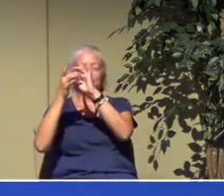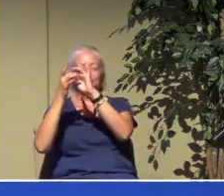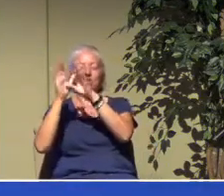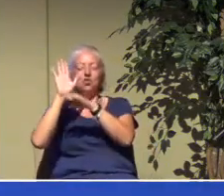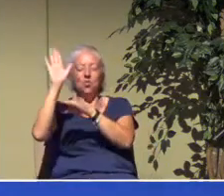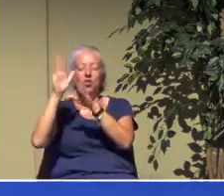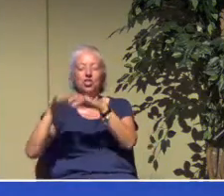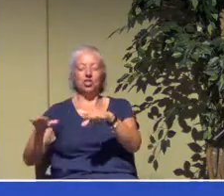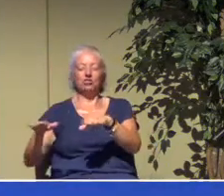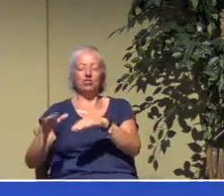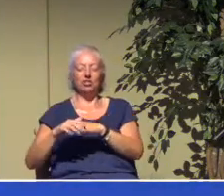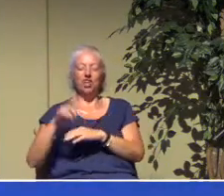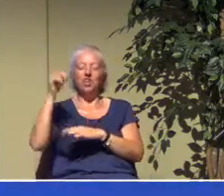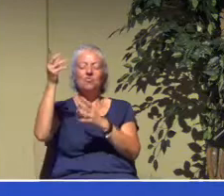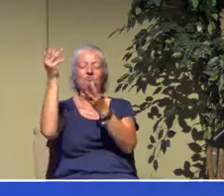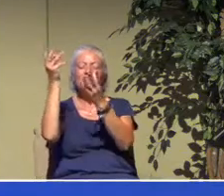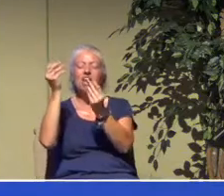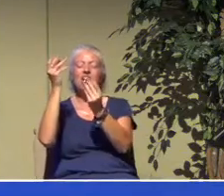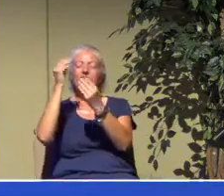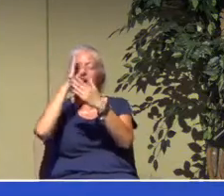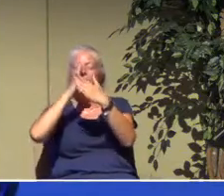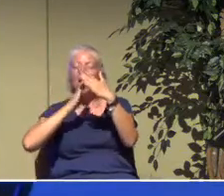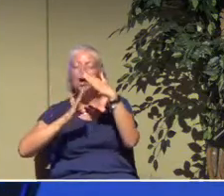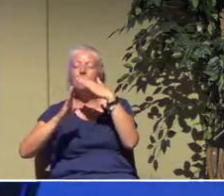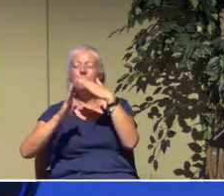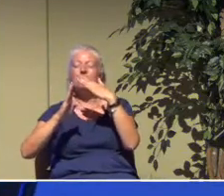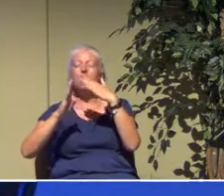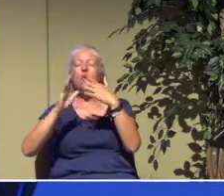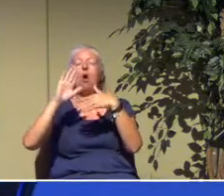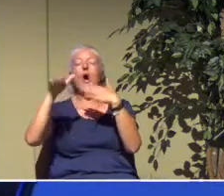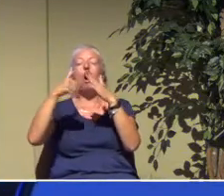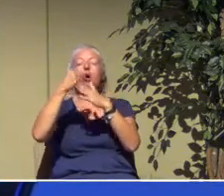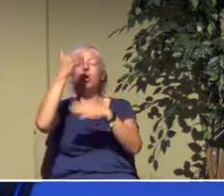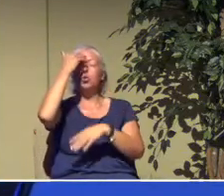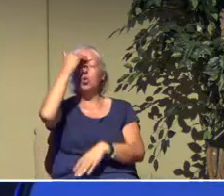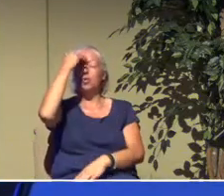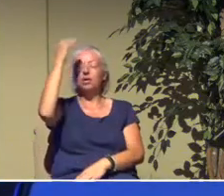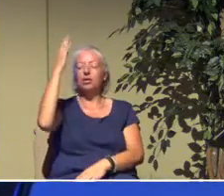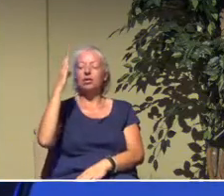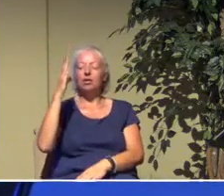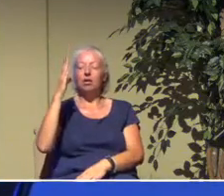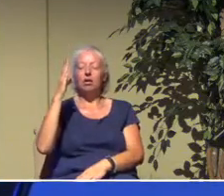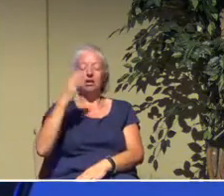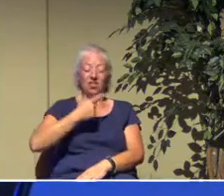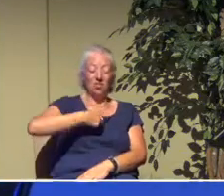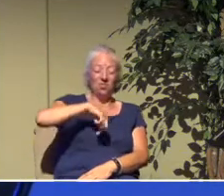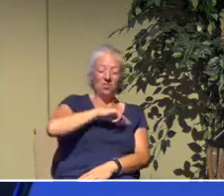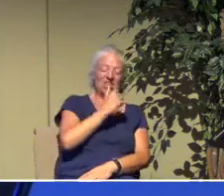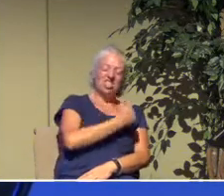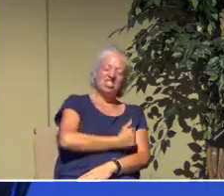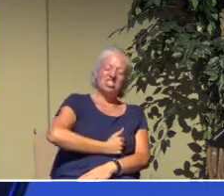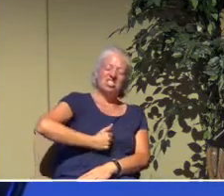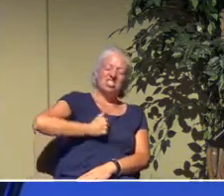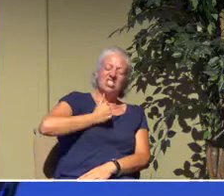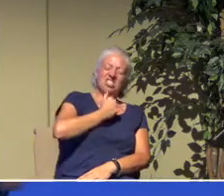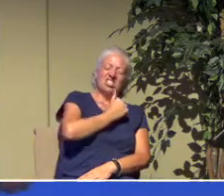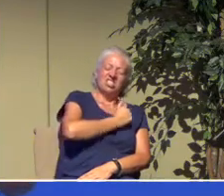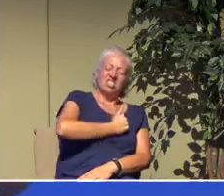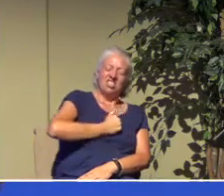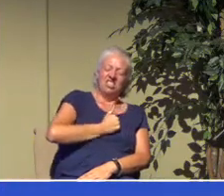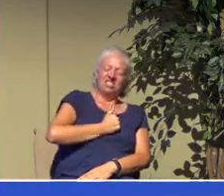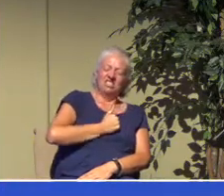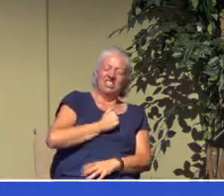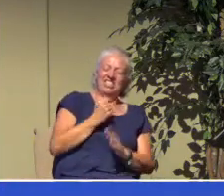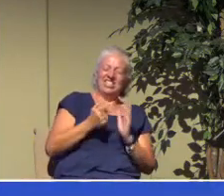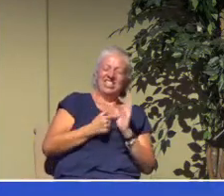a gentle and humble and overwhelming God. We are sorry that we sometimes make you a